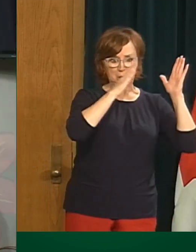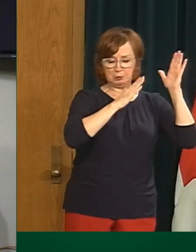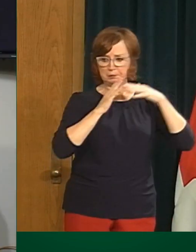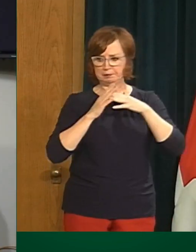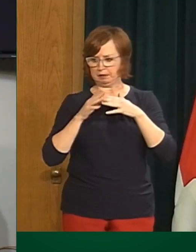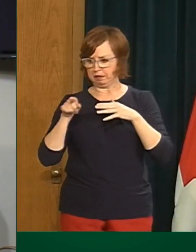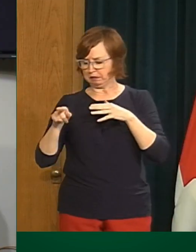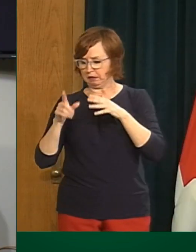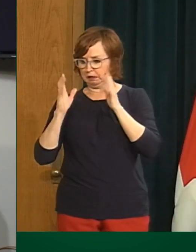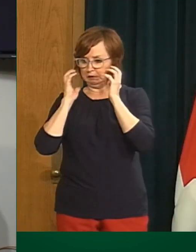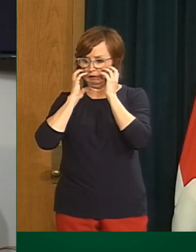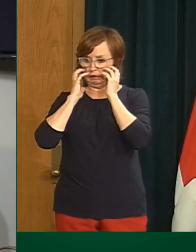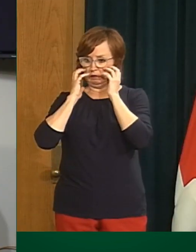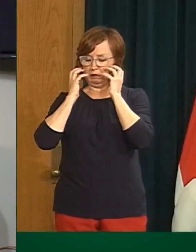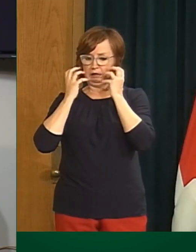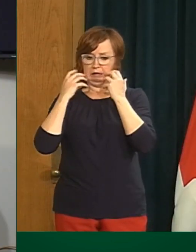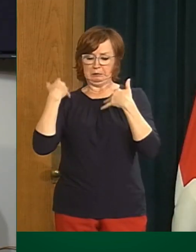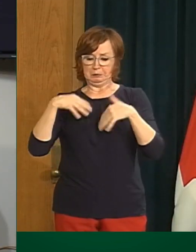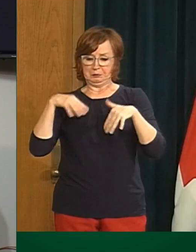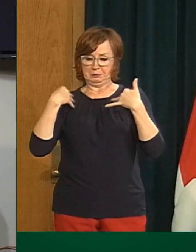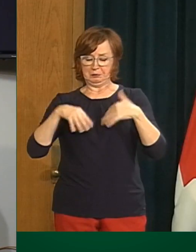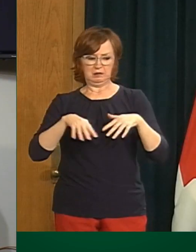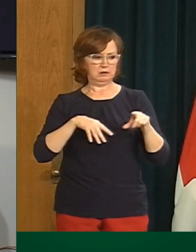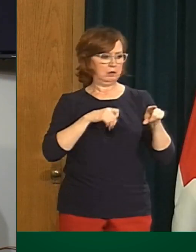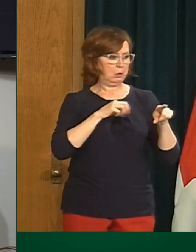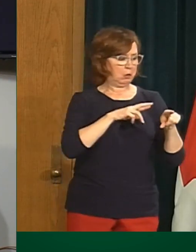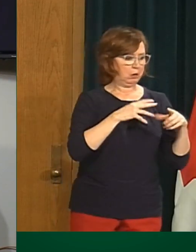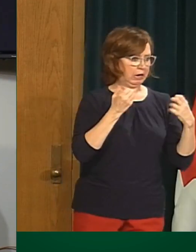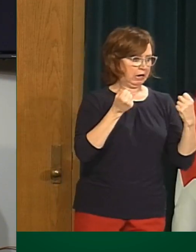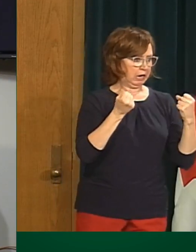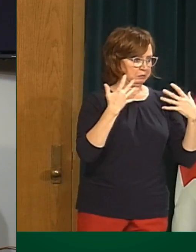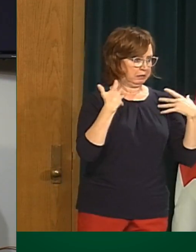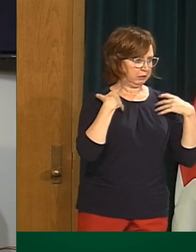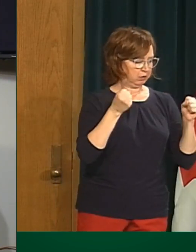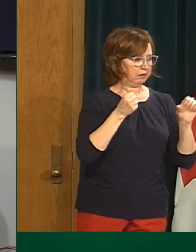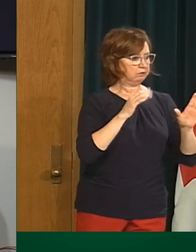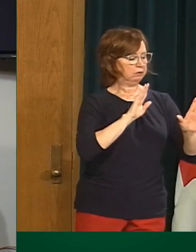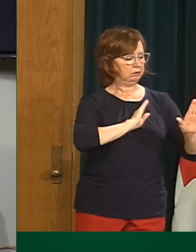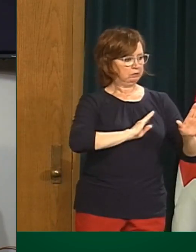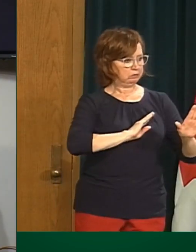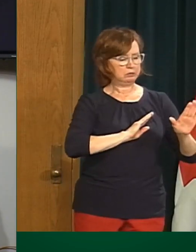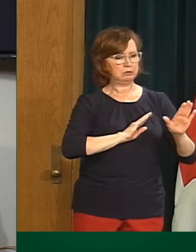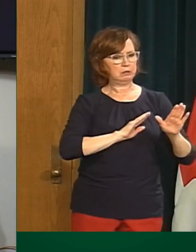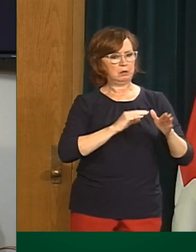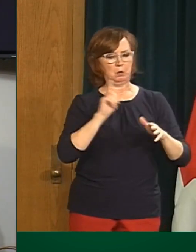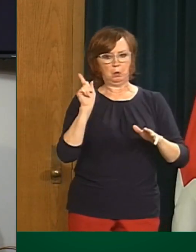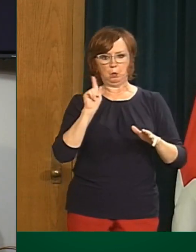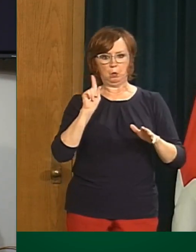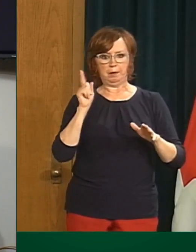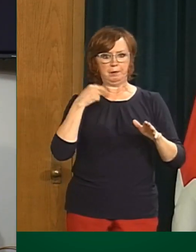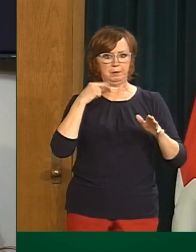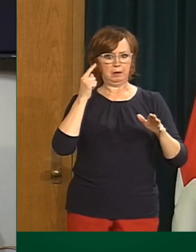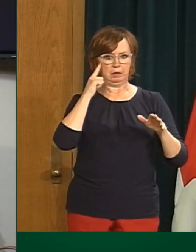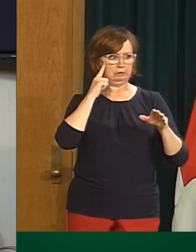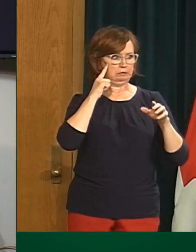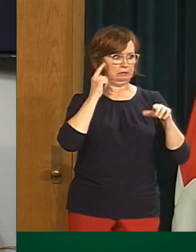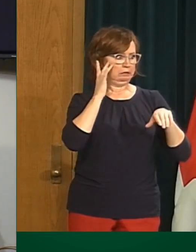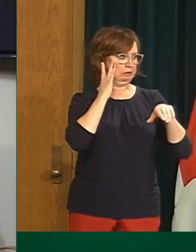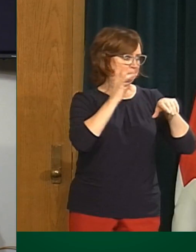recoveries, the numbers in hospital, or just the number of new positive cases? Thanks. So I think we need